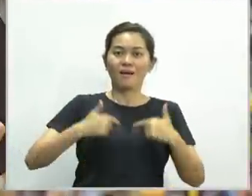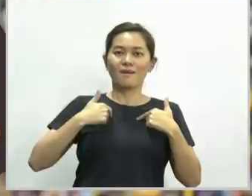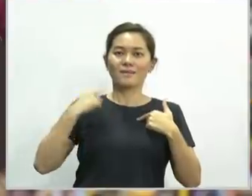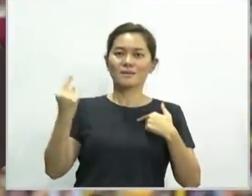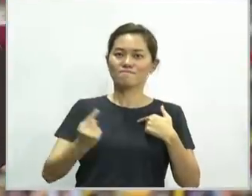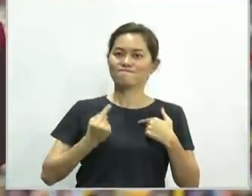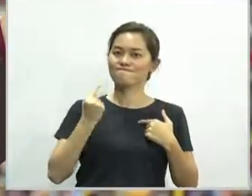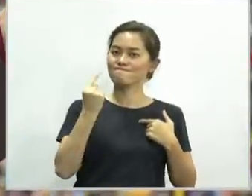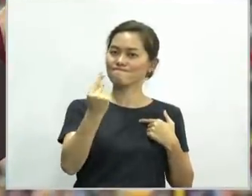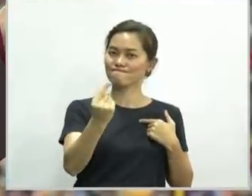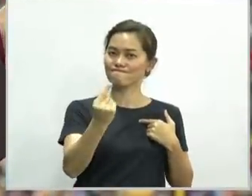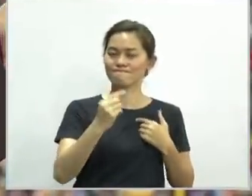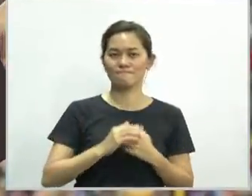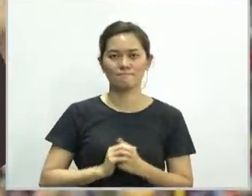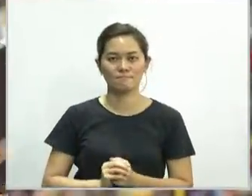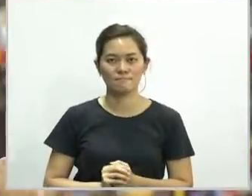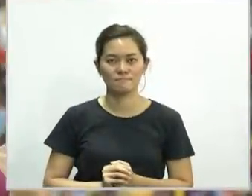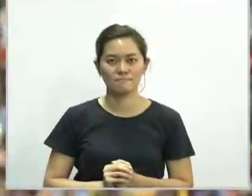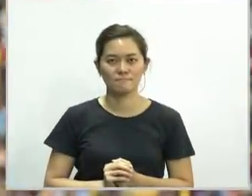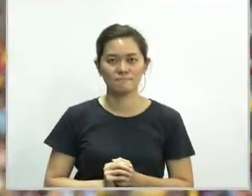everlasting life."